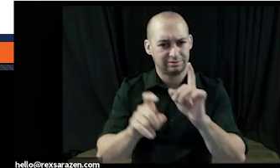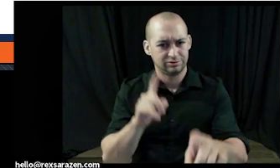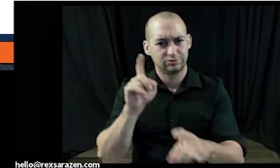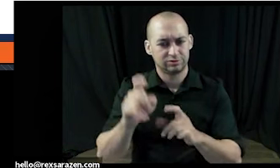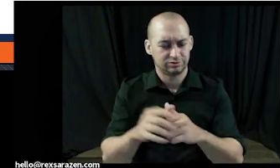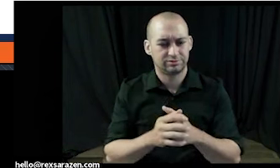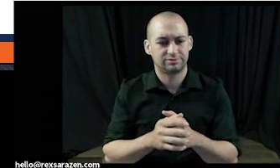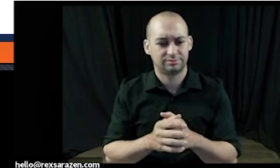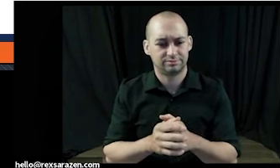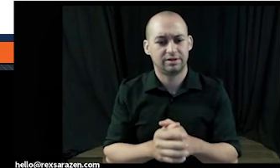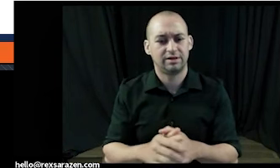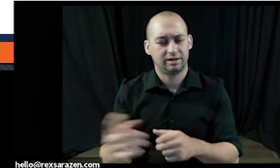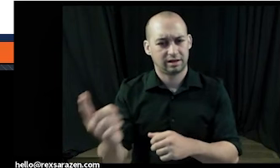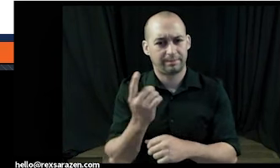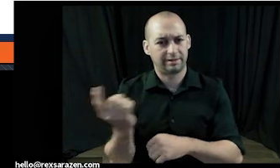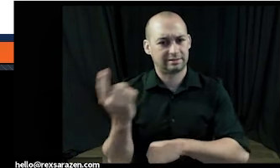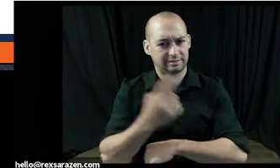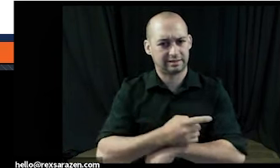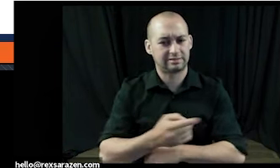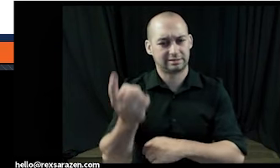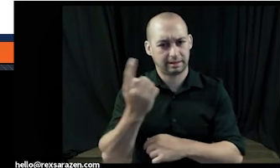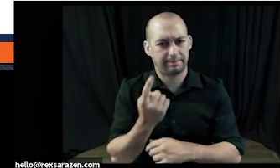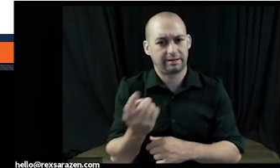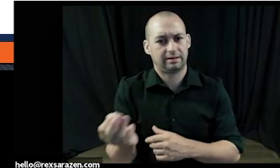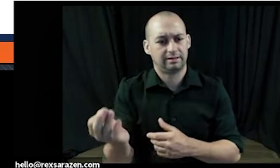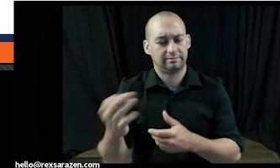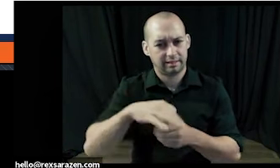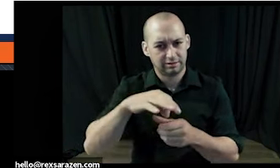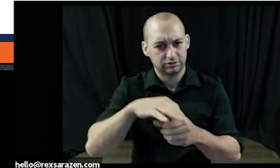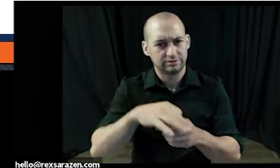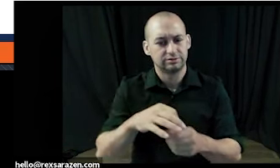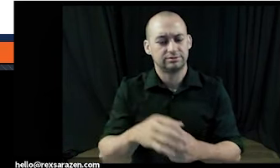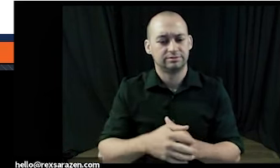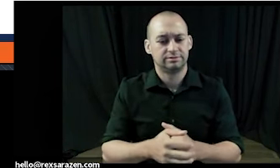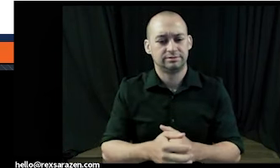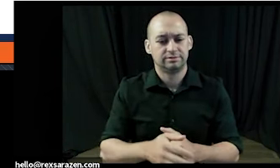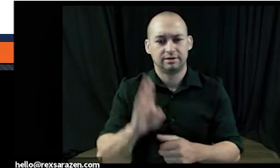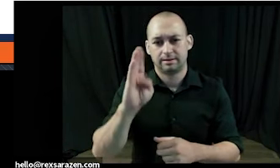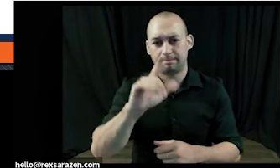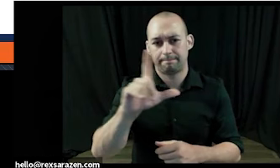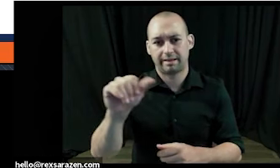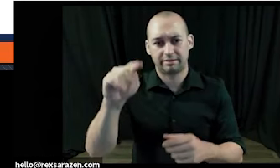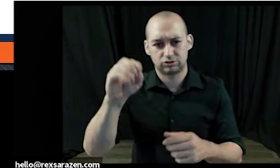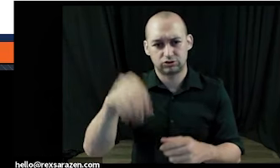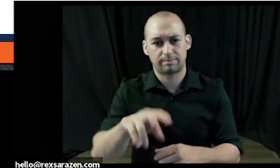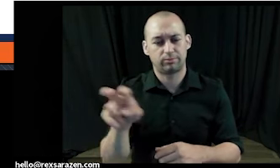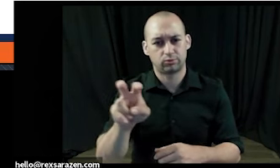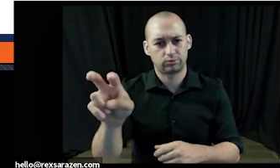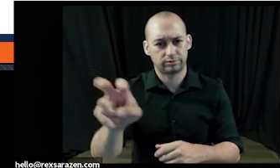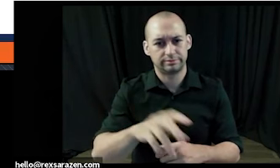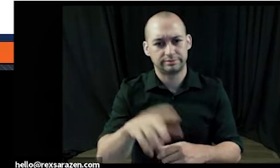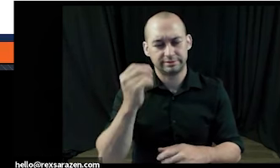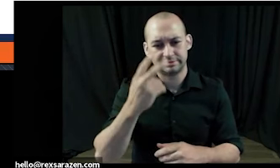dates, and upcoming elections. We also conduct ballot drop-stop tours and AC Vote on-the-go services.